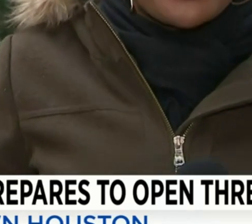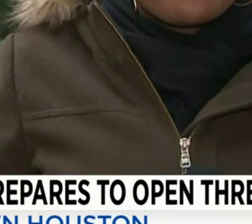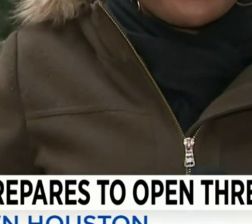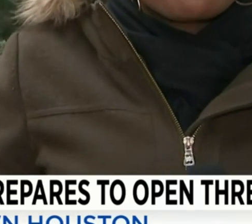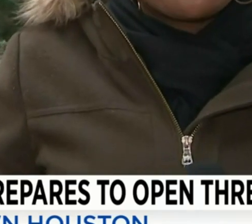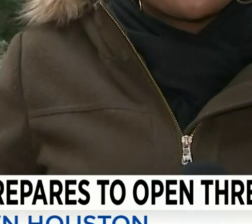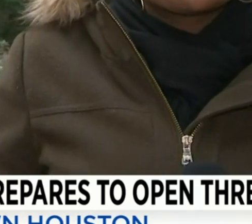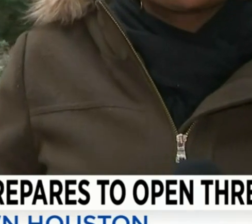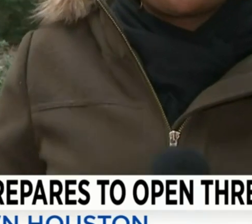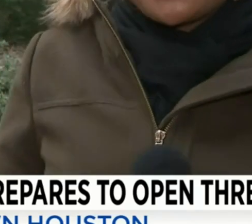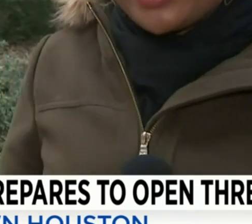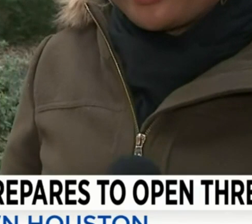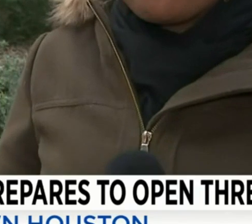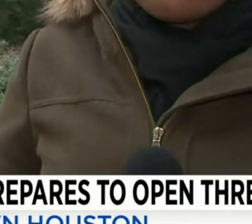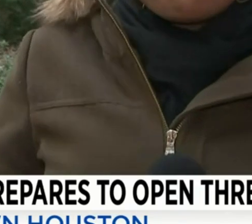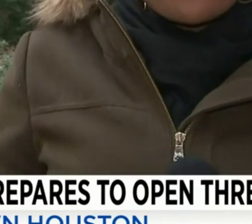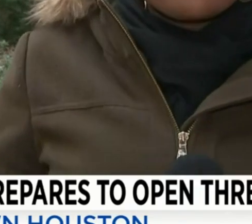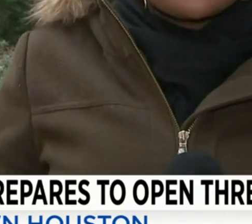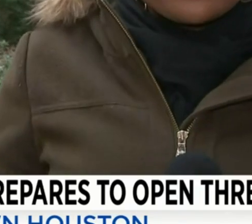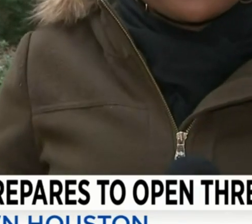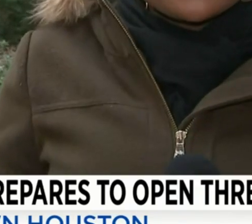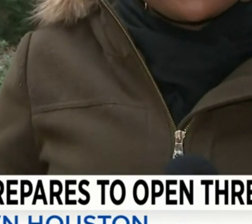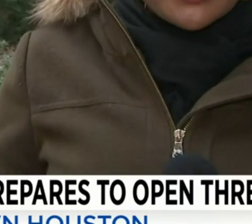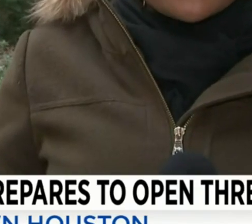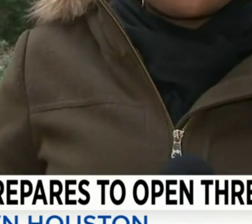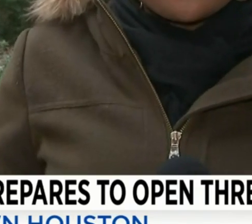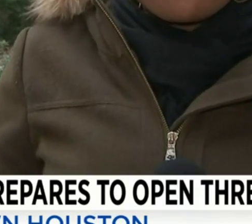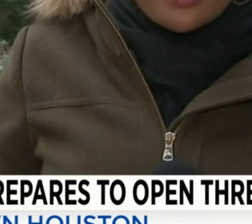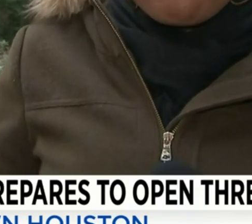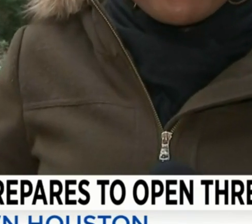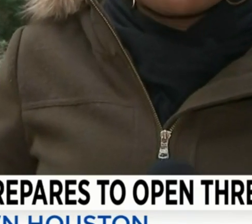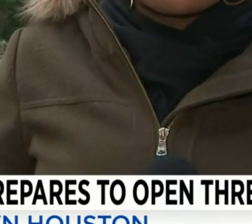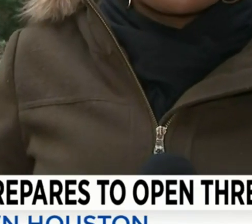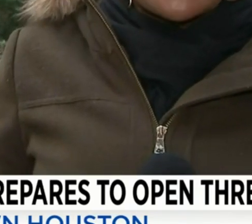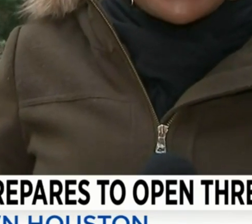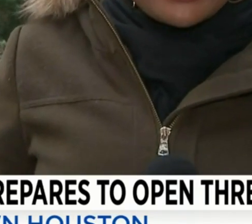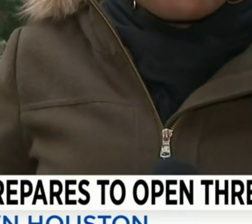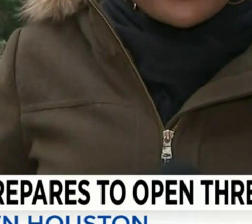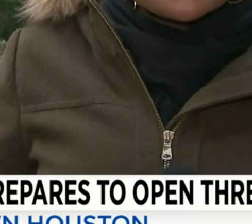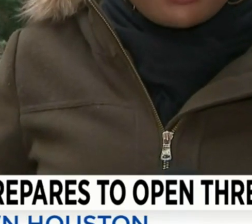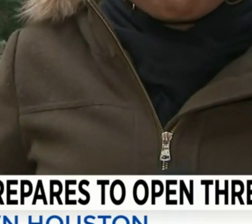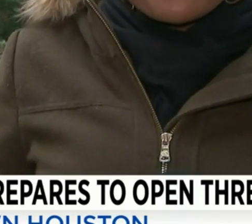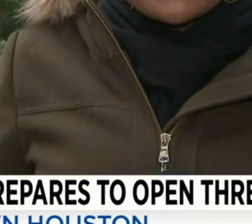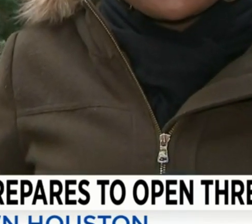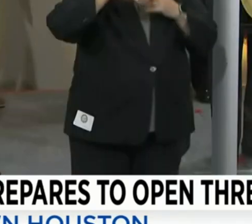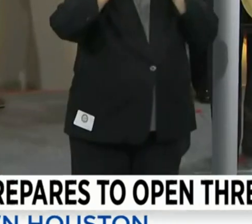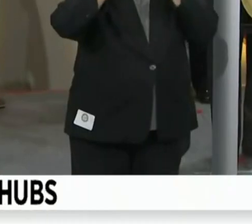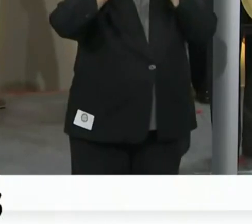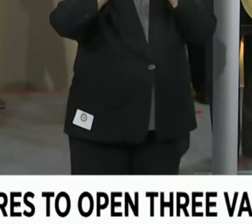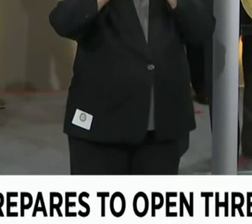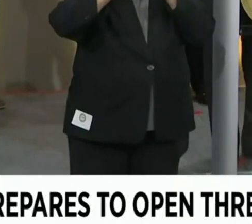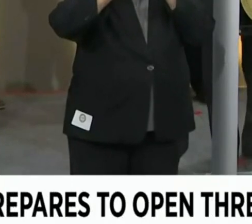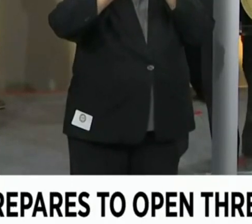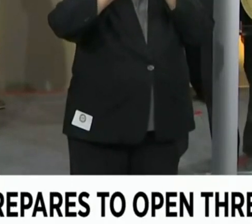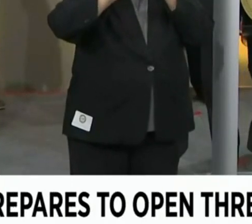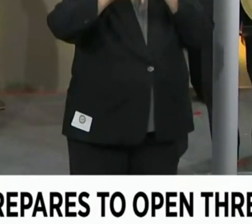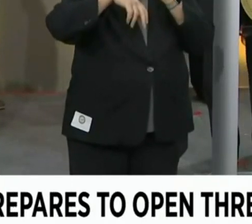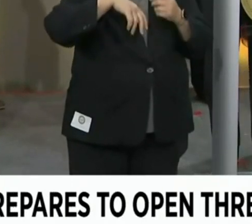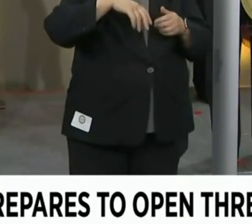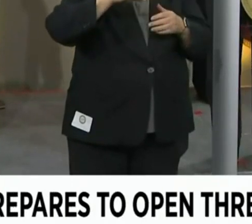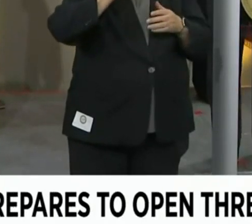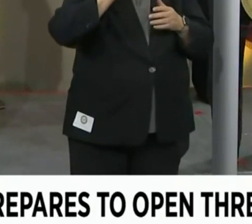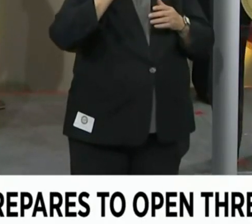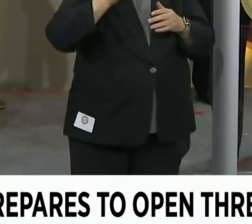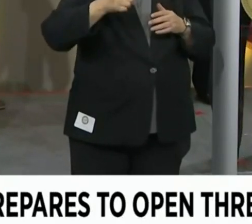a certain amount of people while still waiting for the doses to actually arrive. Mayor Turner held a press conference at 3 o'clock here at